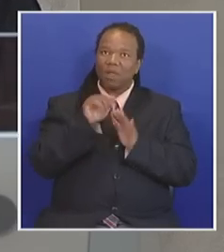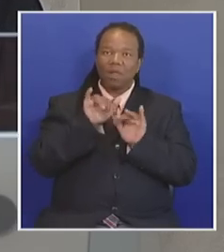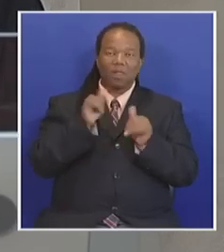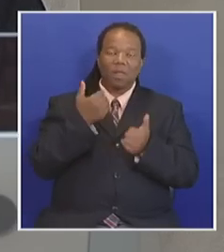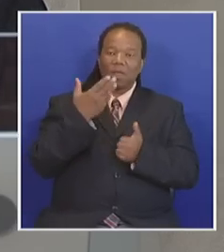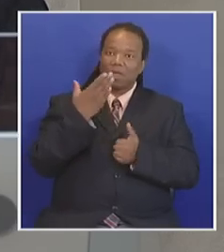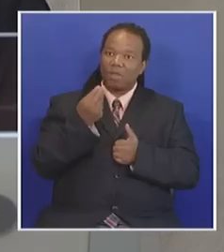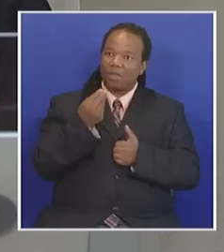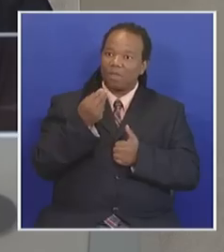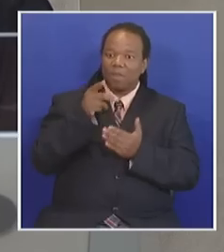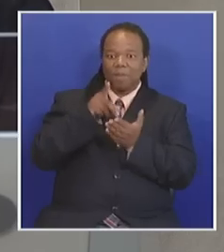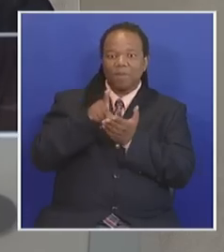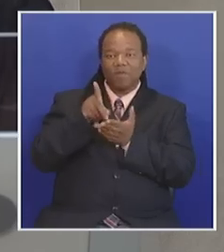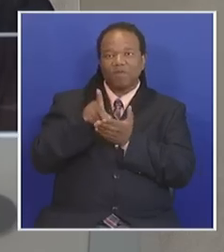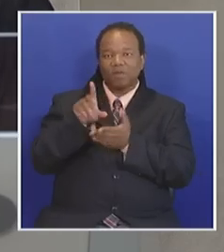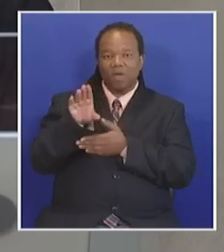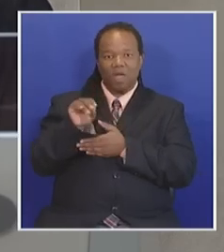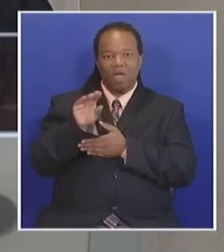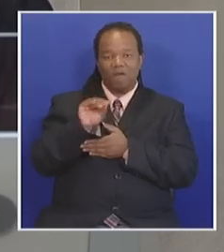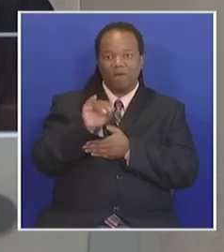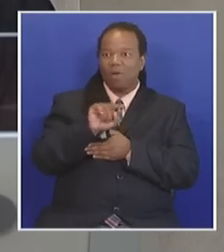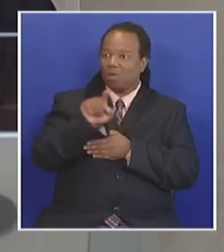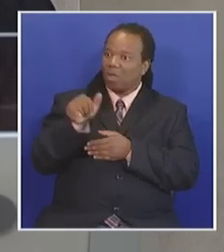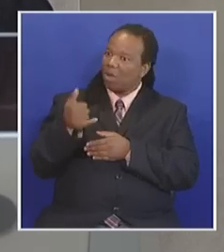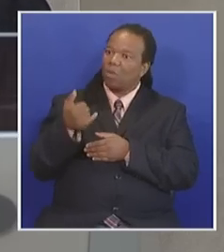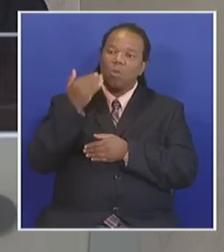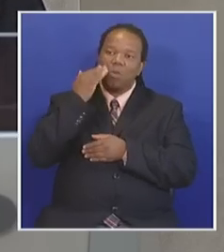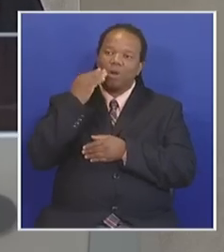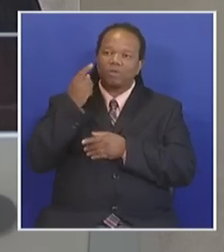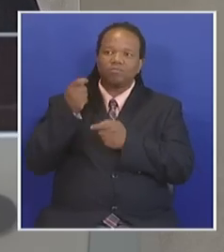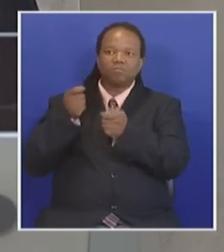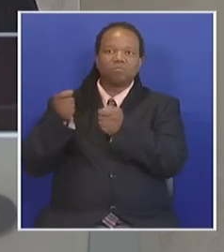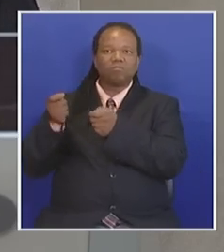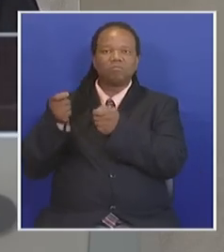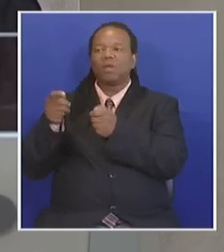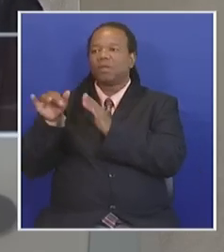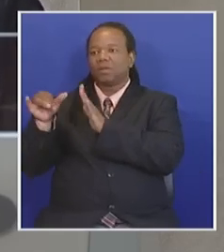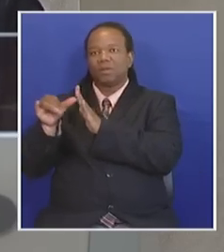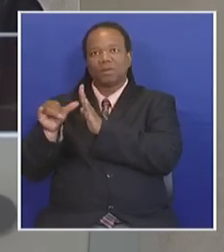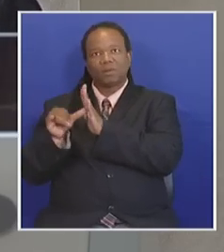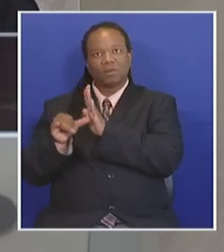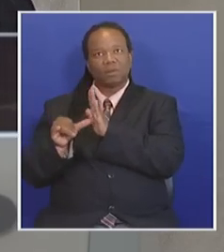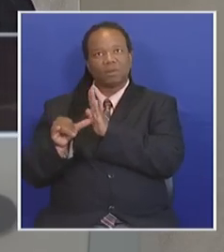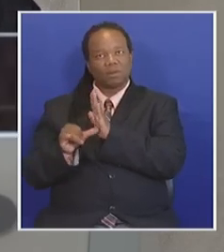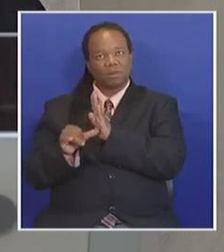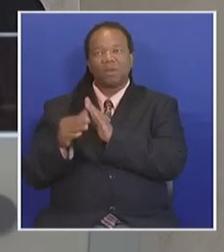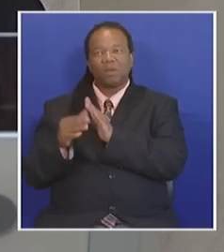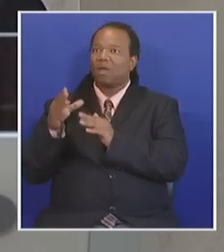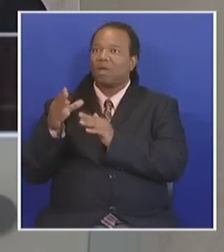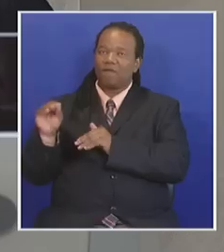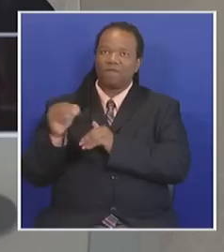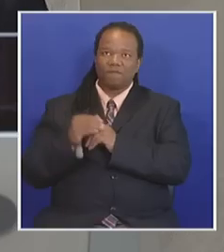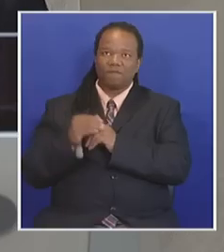have that continue to help maintain white supremacy. And she lists some that I have contextualized and